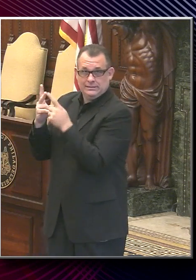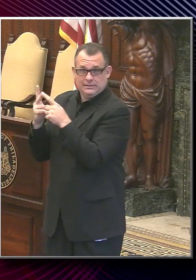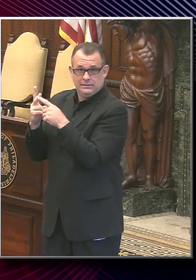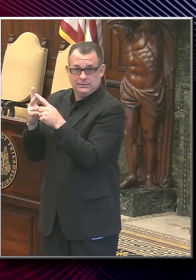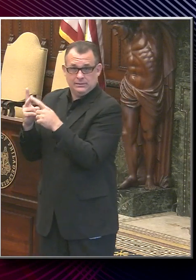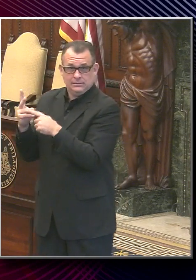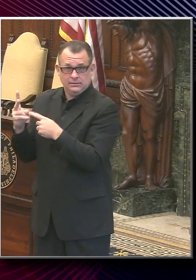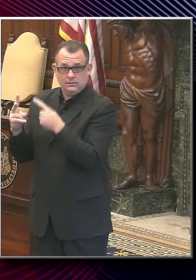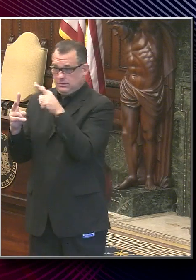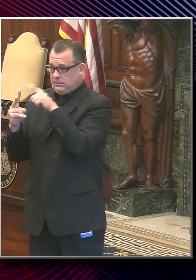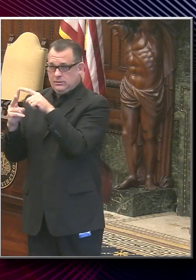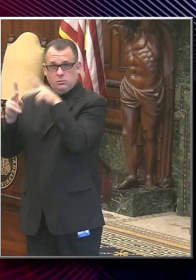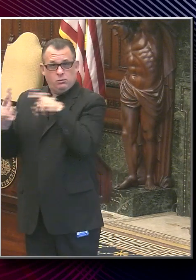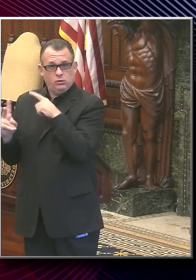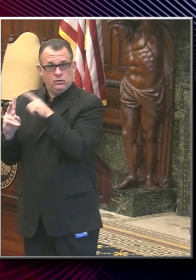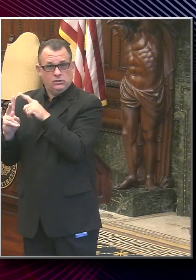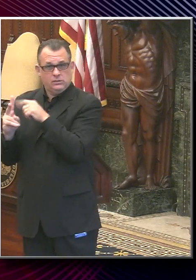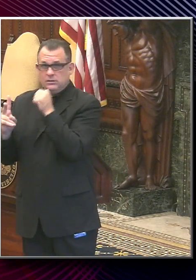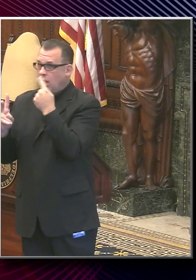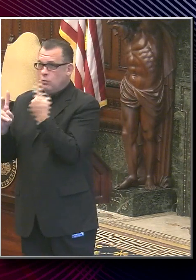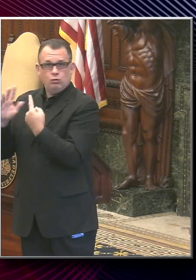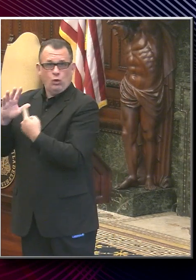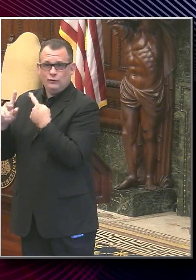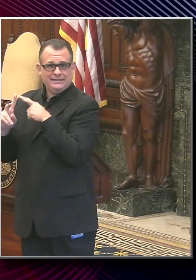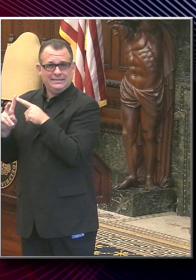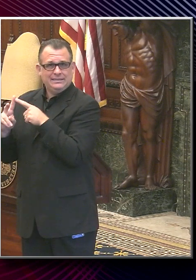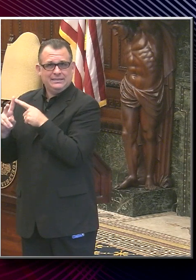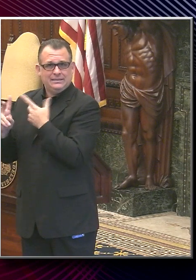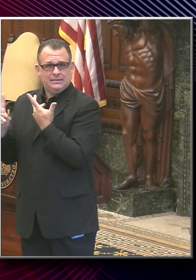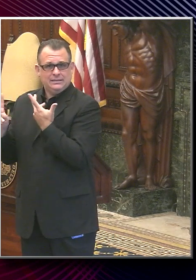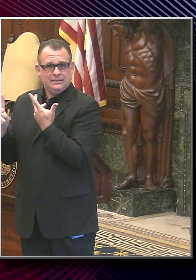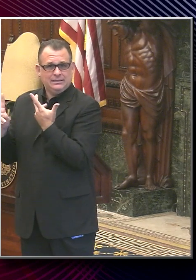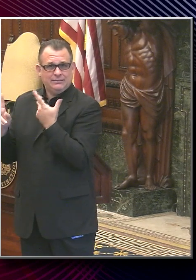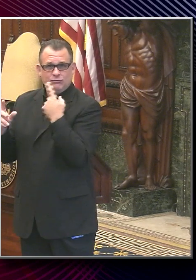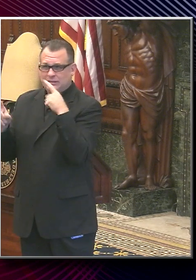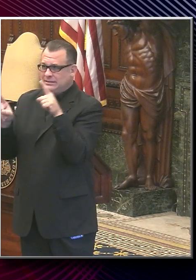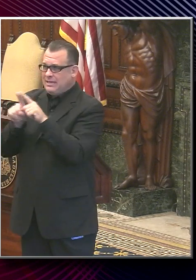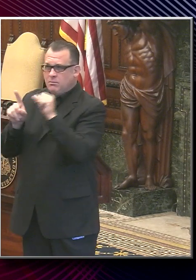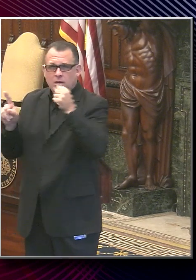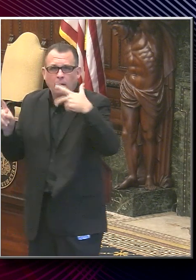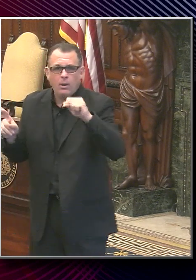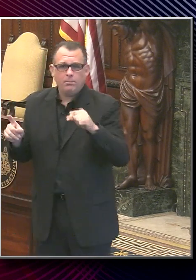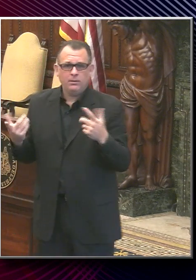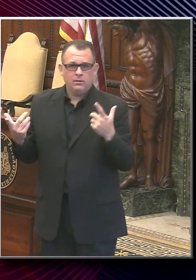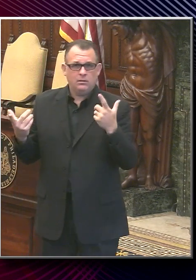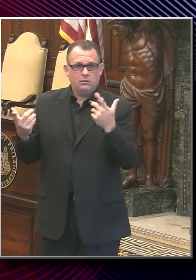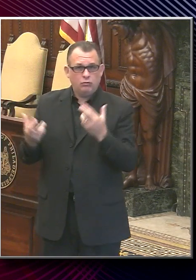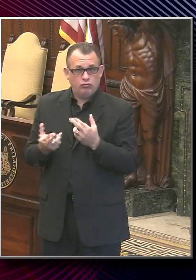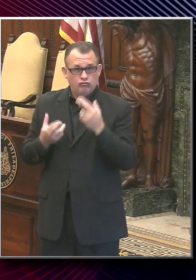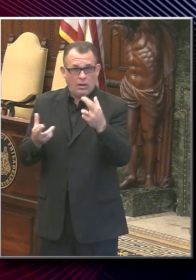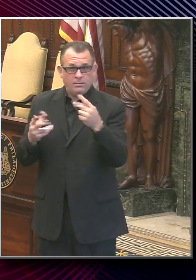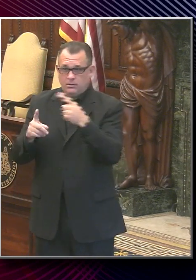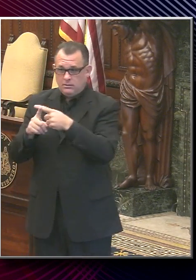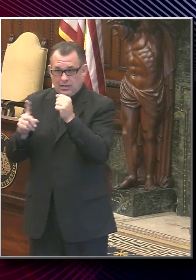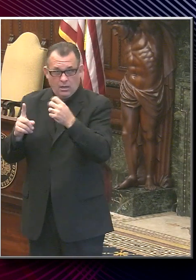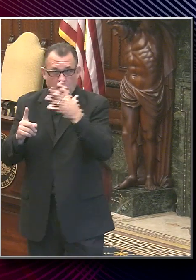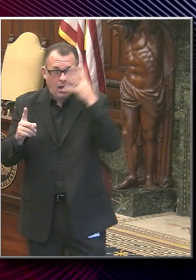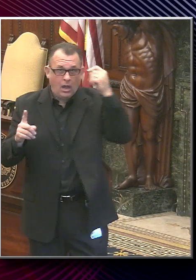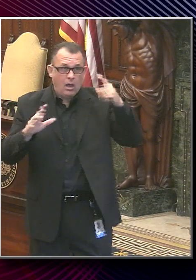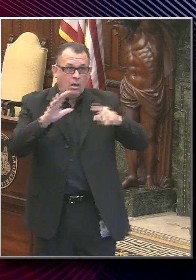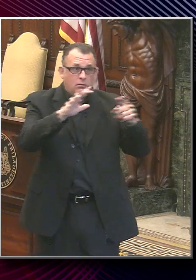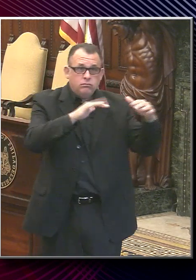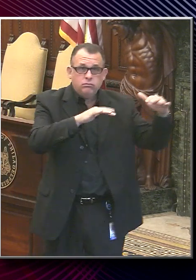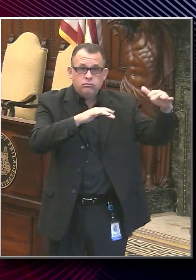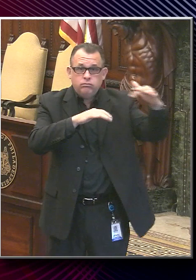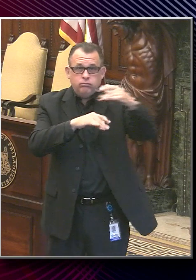the person that's not self-quarantine in that same apartment do you recommend they go out? Do you recommend, how does that work